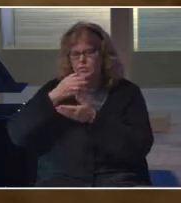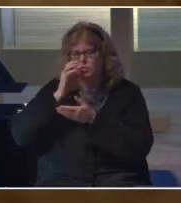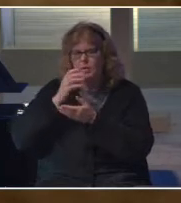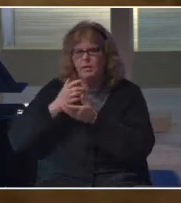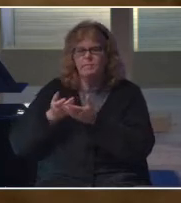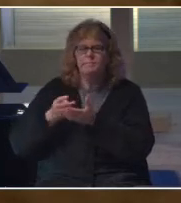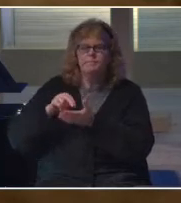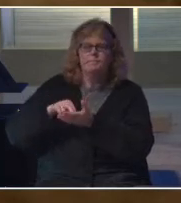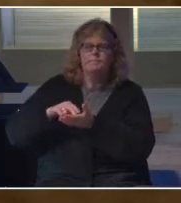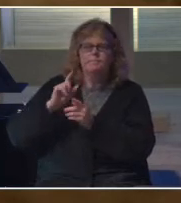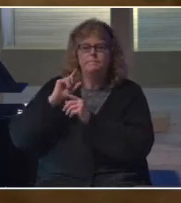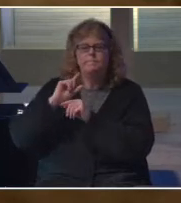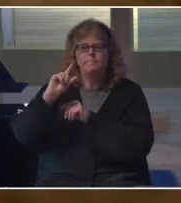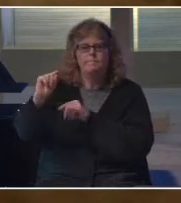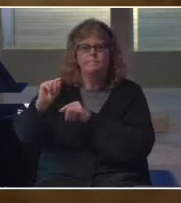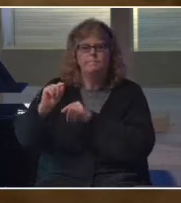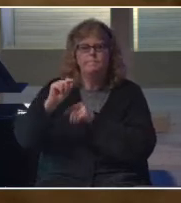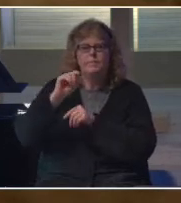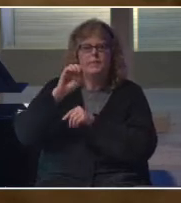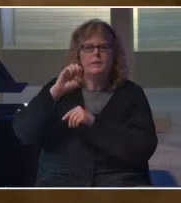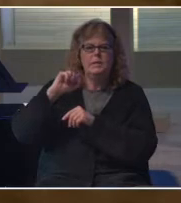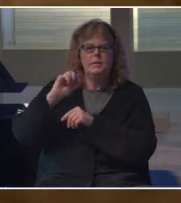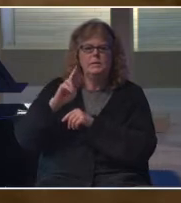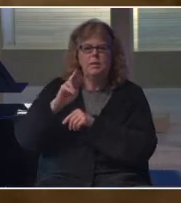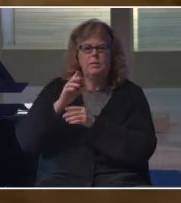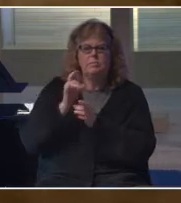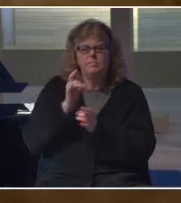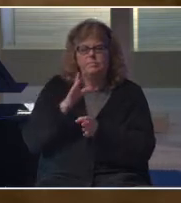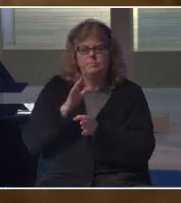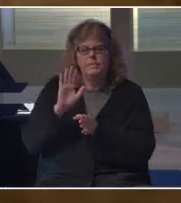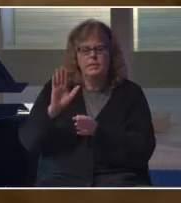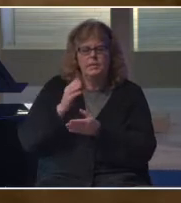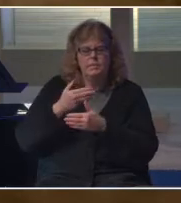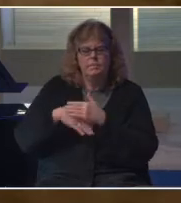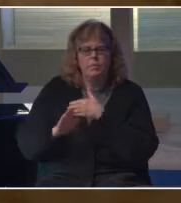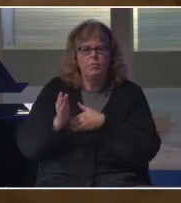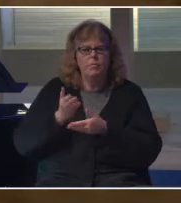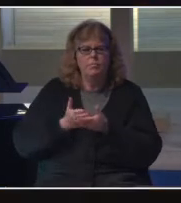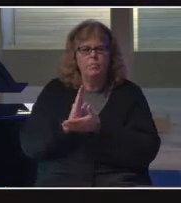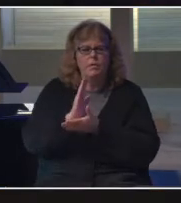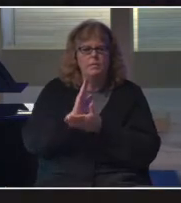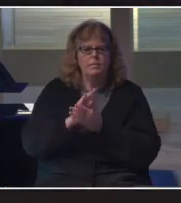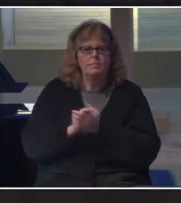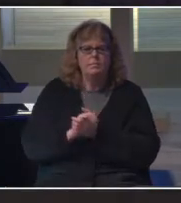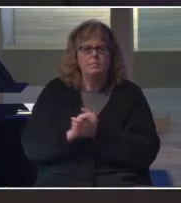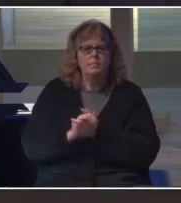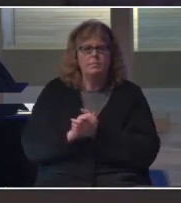way. Thus Esau despised his birthright.